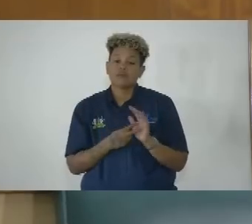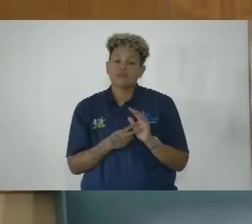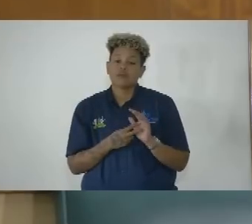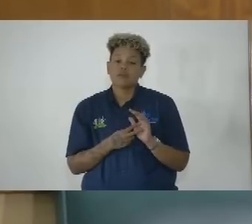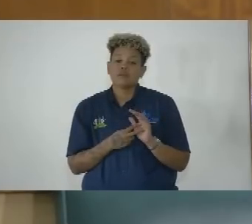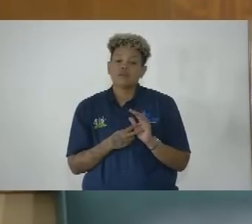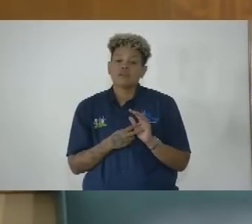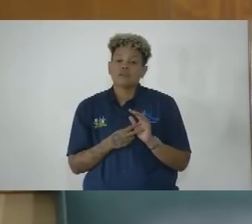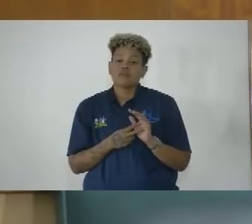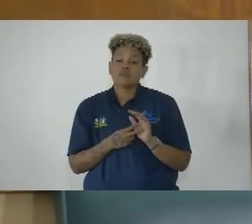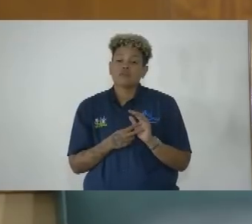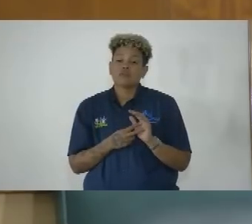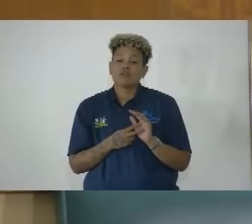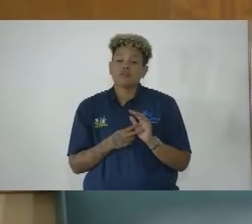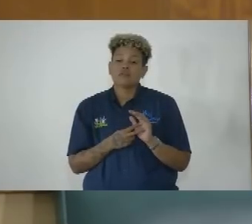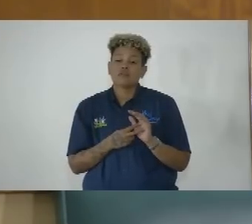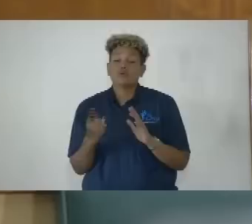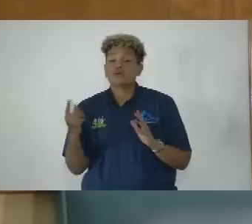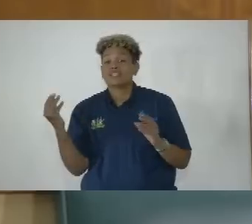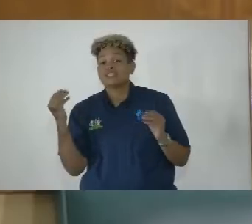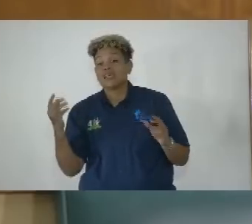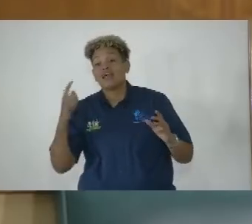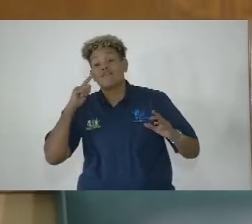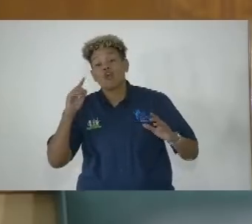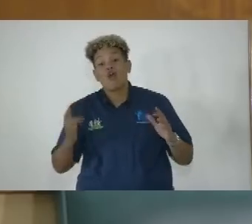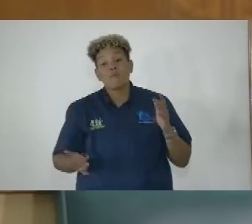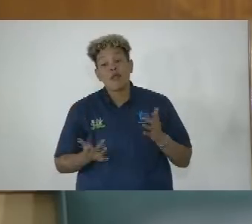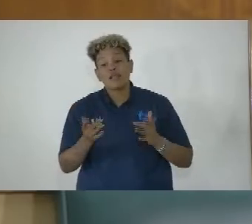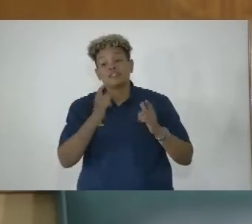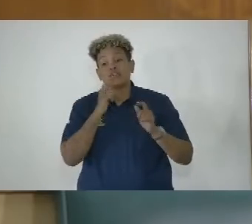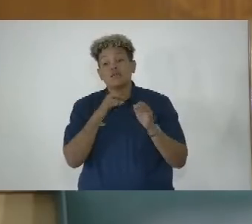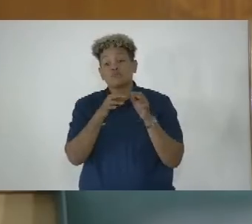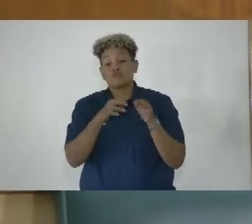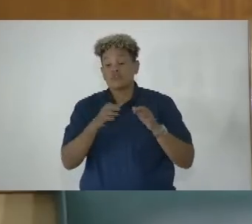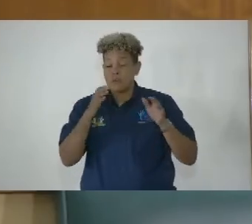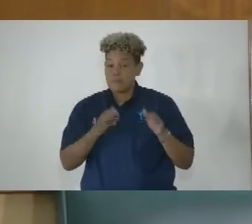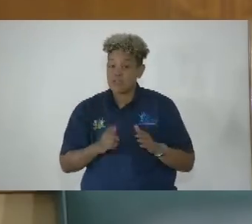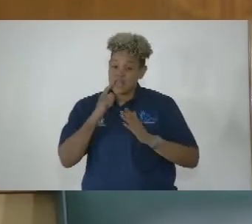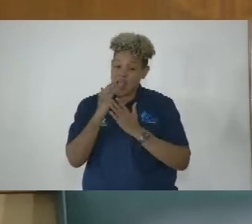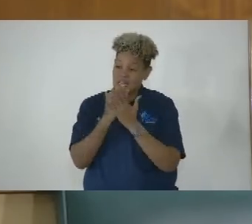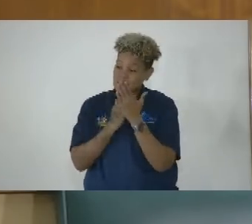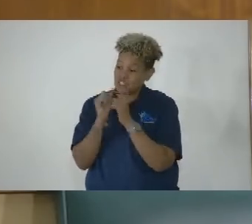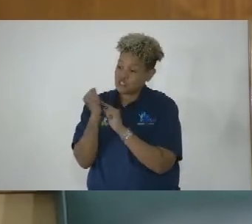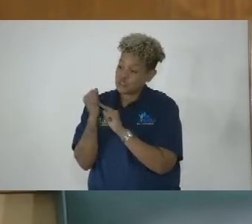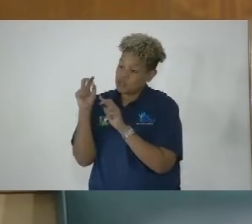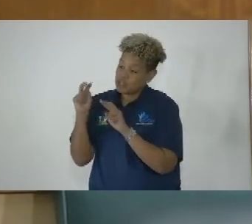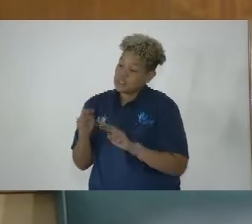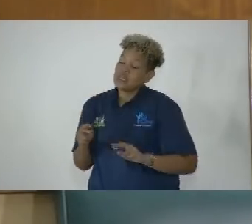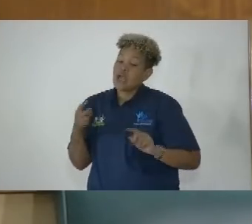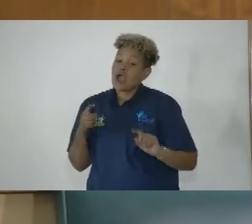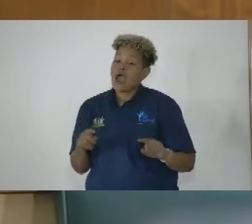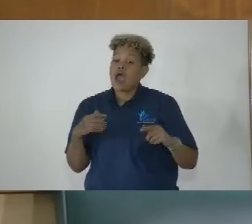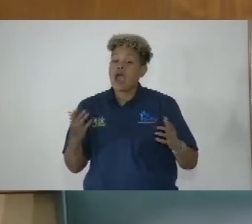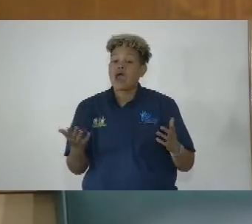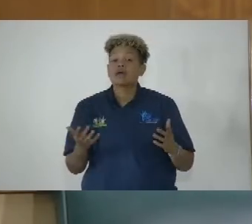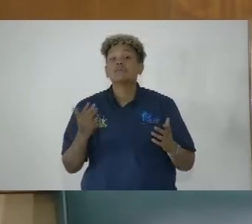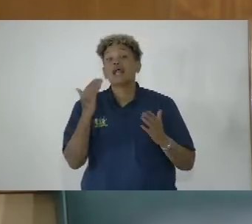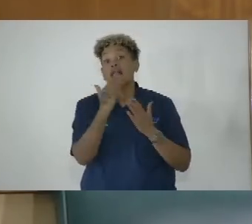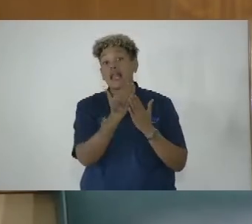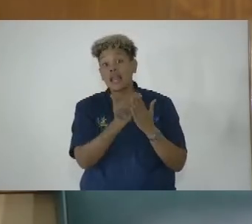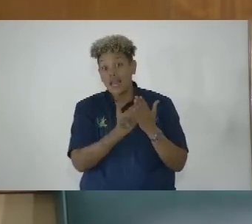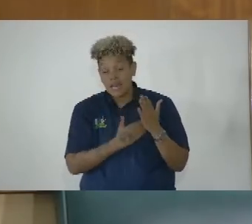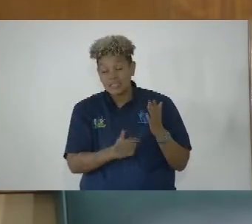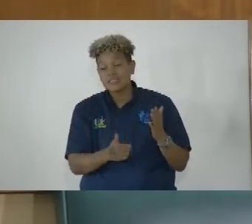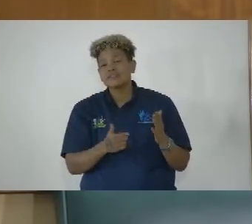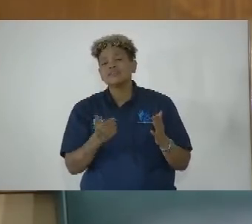Whereas it says here that for molesting a prescribed person, and it lists the circumstances. It lists the